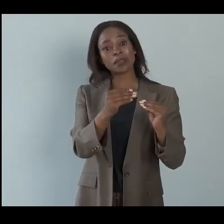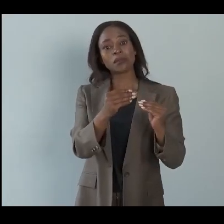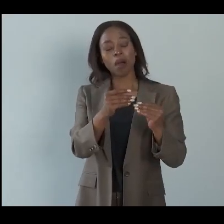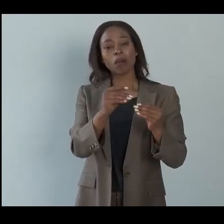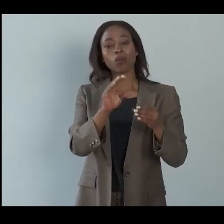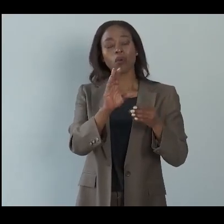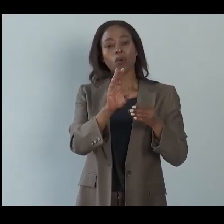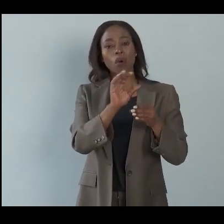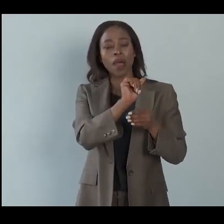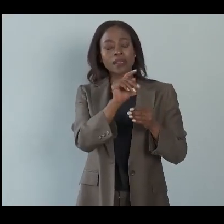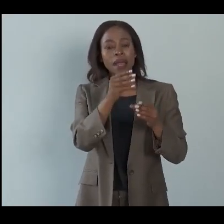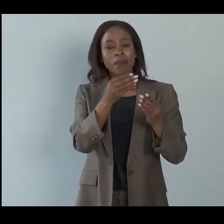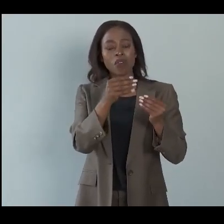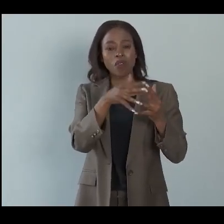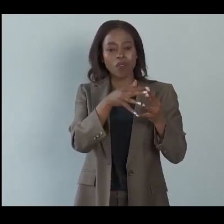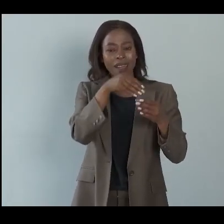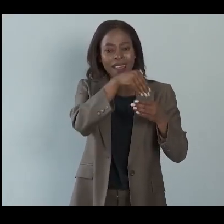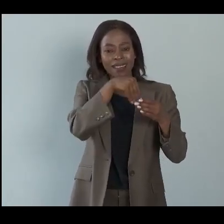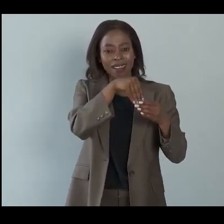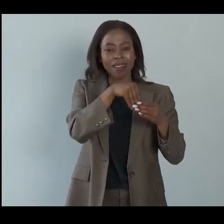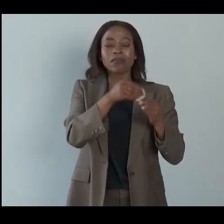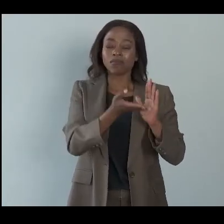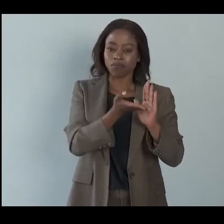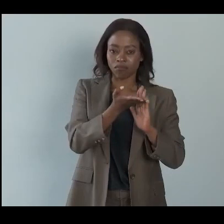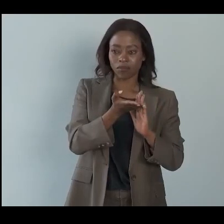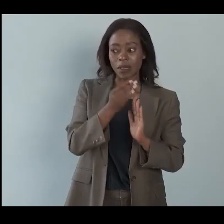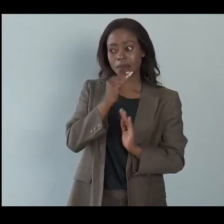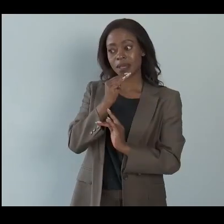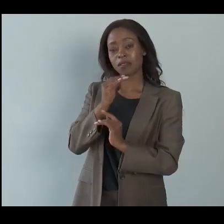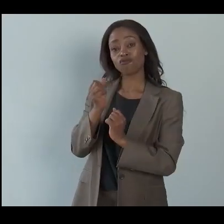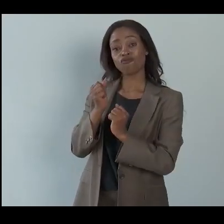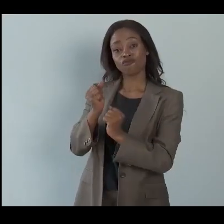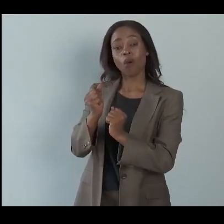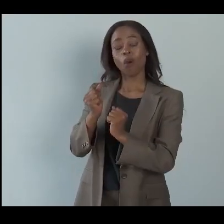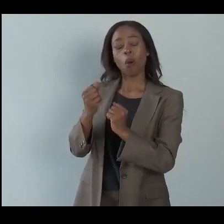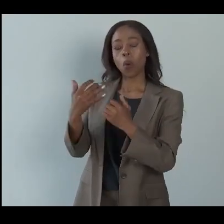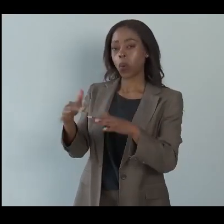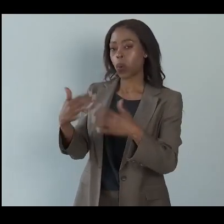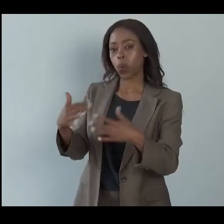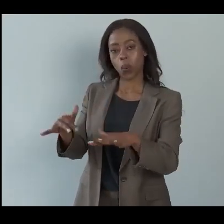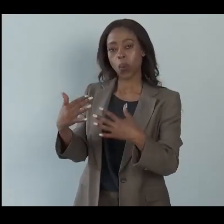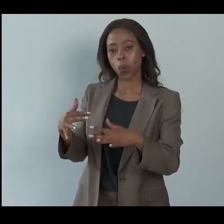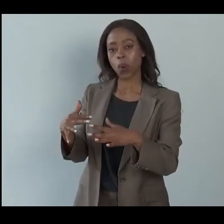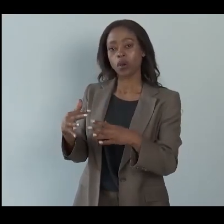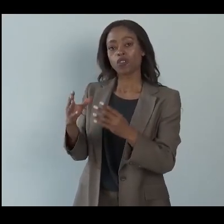18%. Software revenue grew 9%, supported by stronger software sales in digital